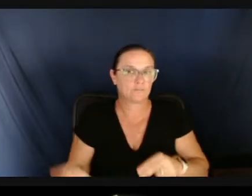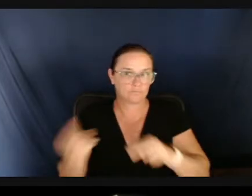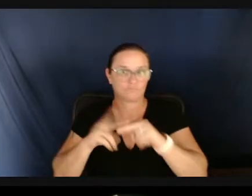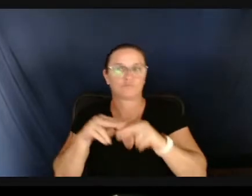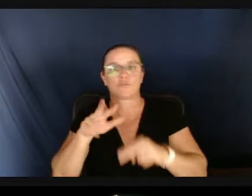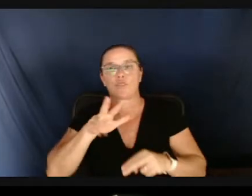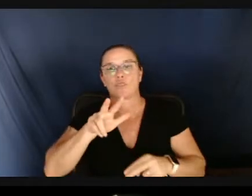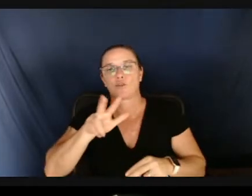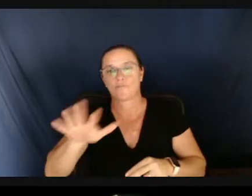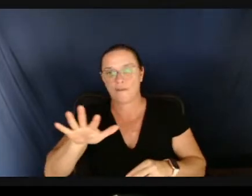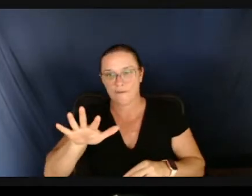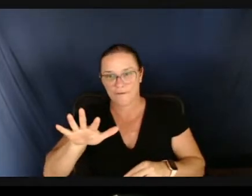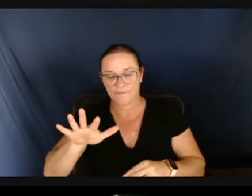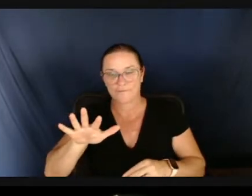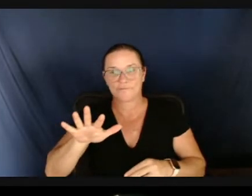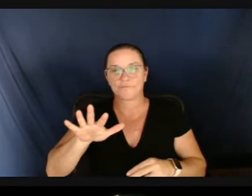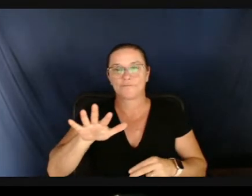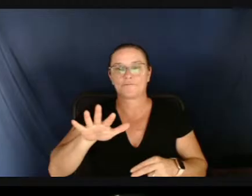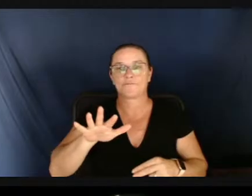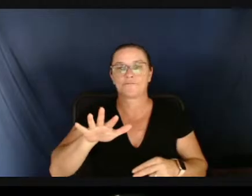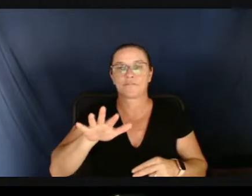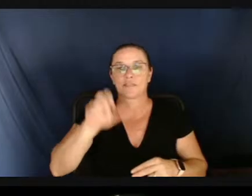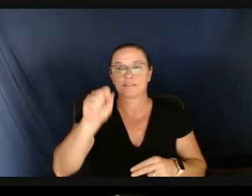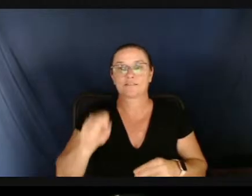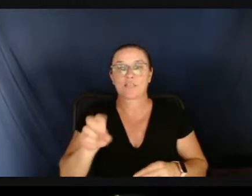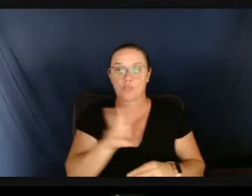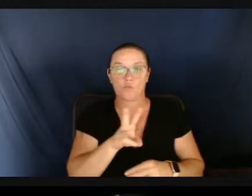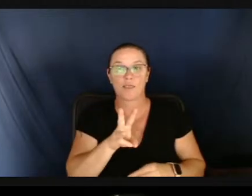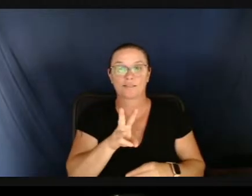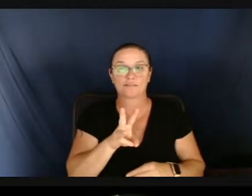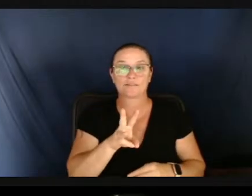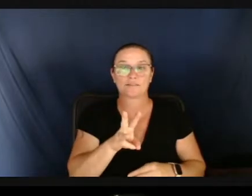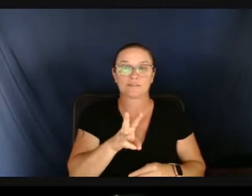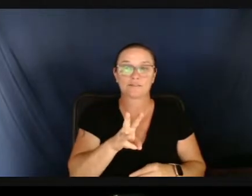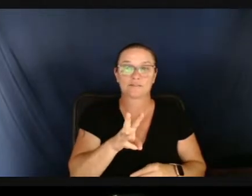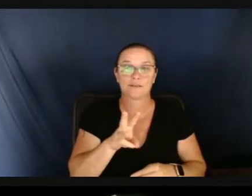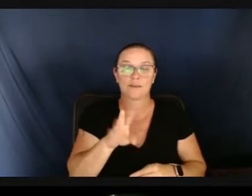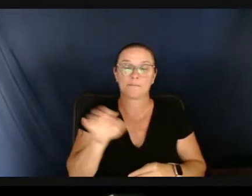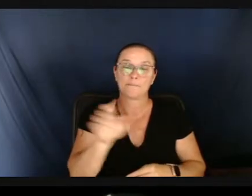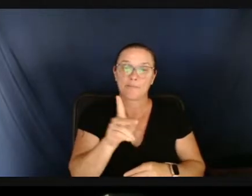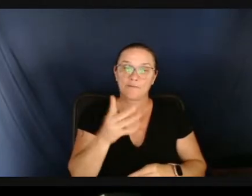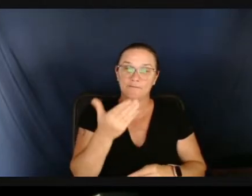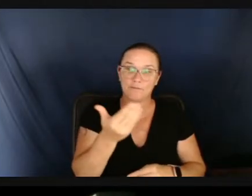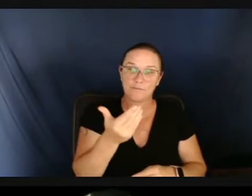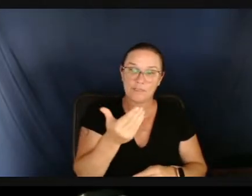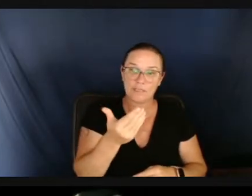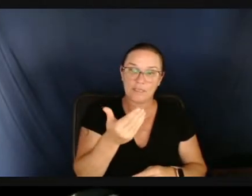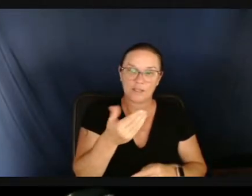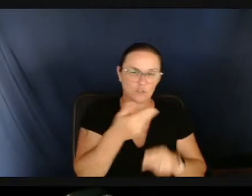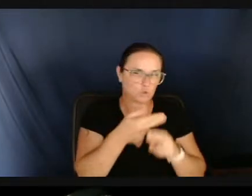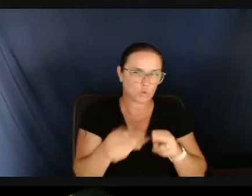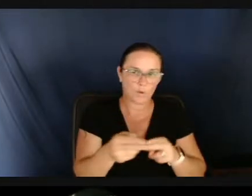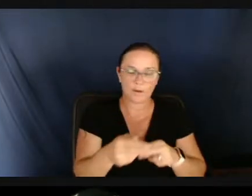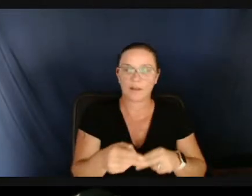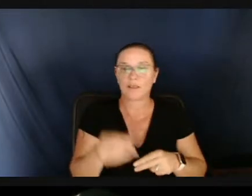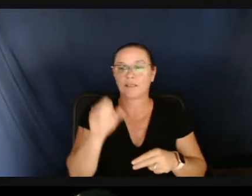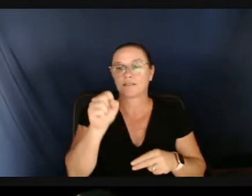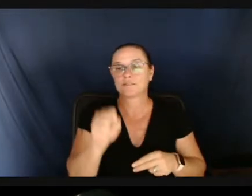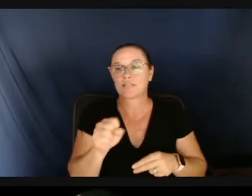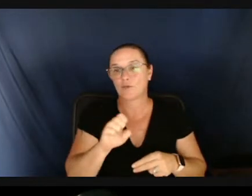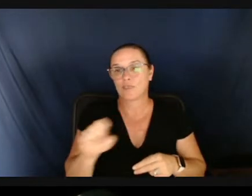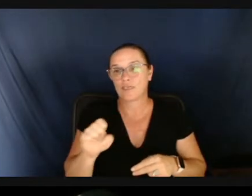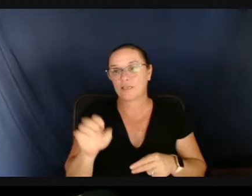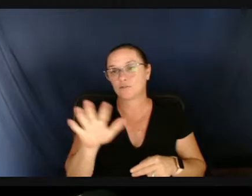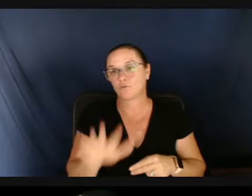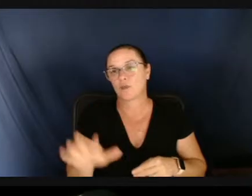35. And then the Southwest Rift around 15, but much shorter. Southeast Rift around